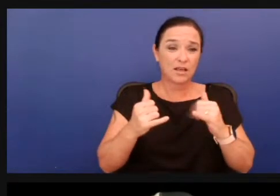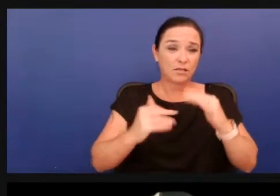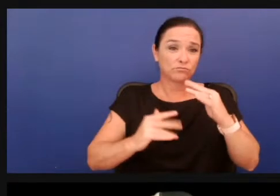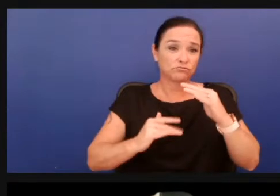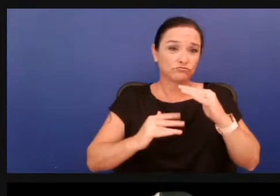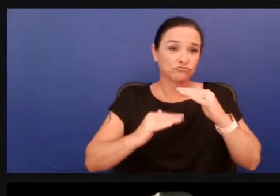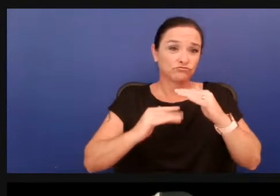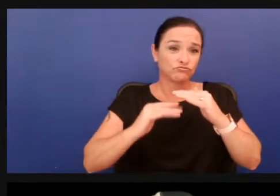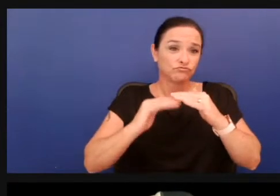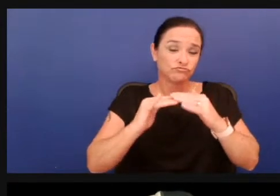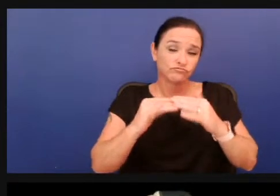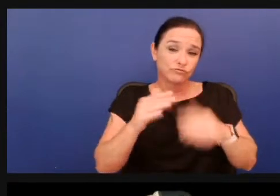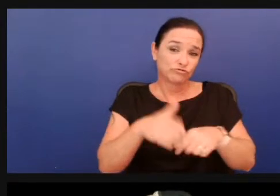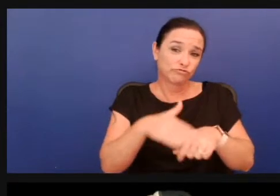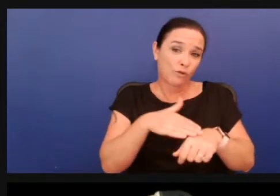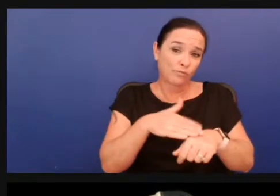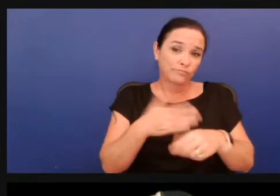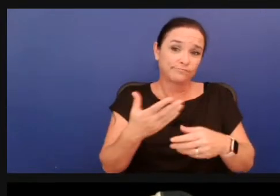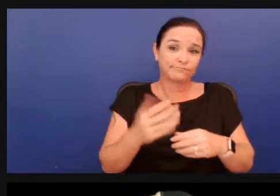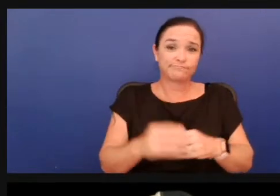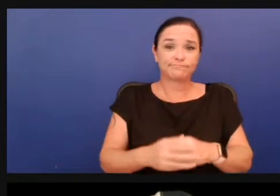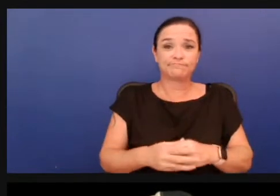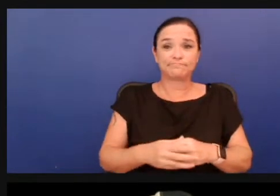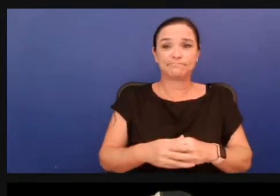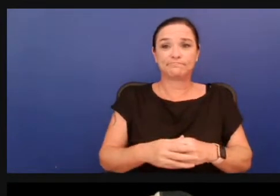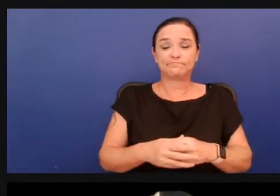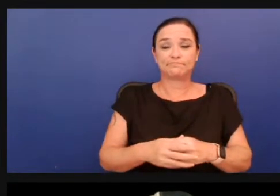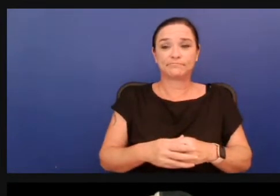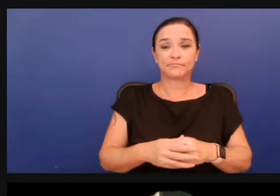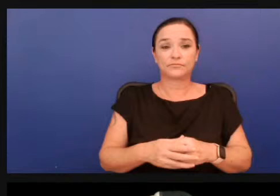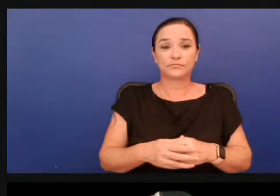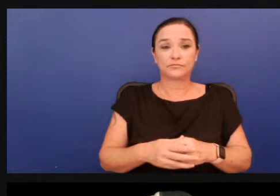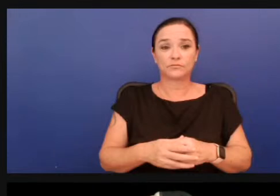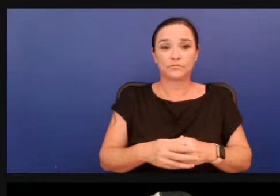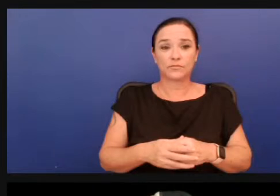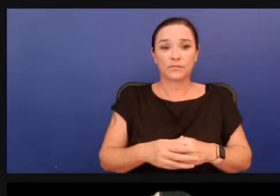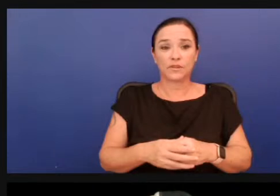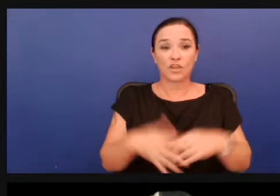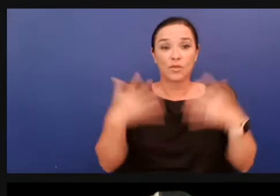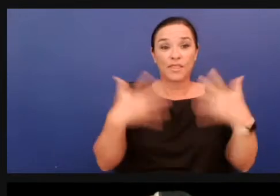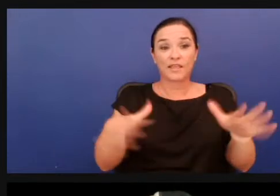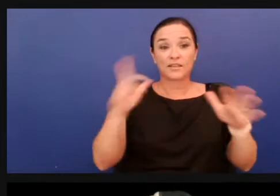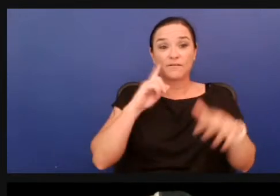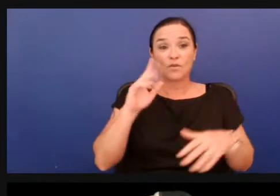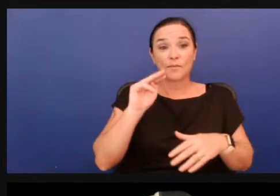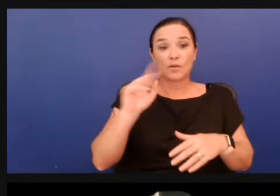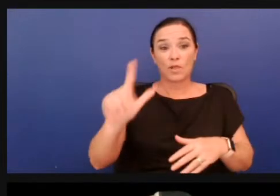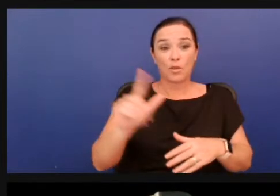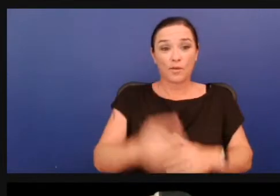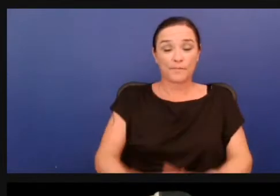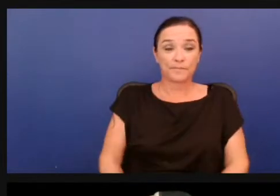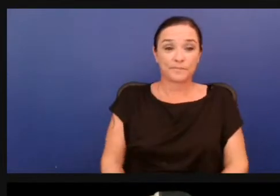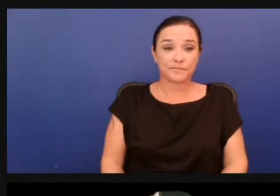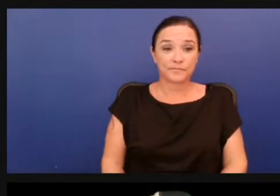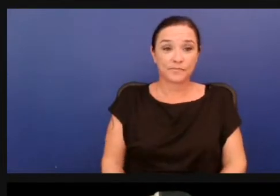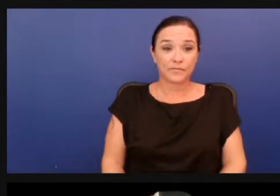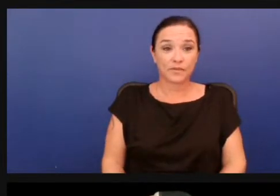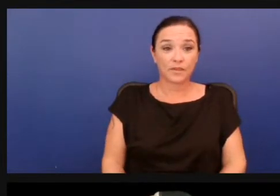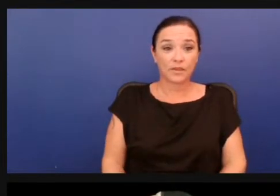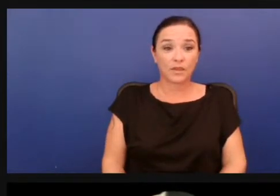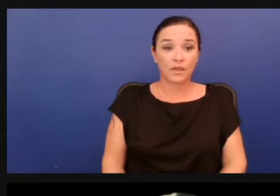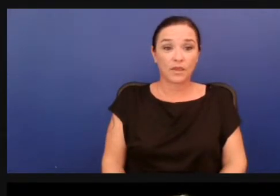middle and nothing unexpected there. So that's it for Mauna Loa. And we'll round it off with our